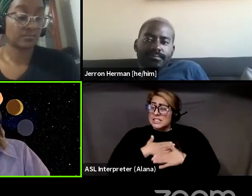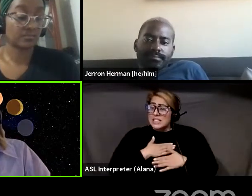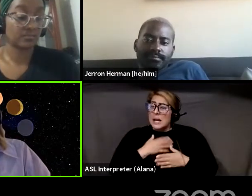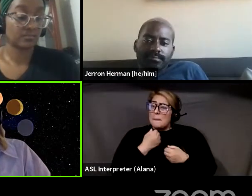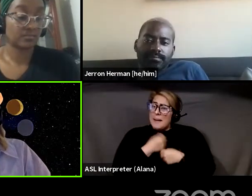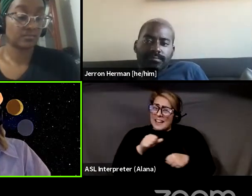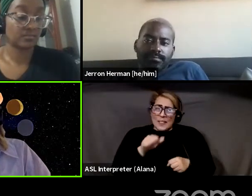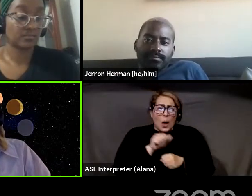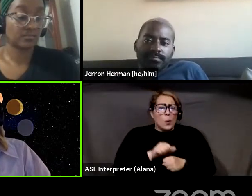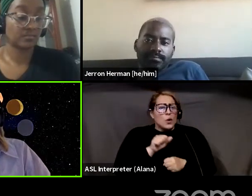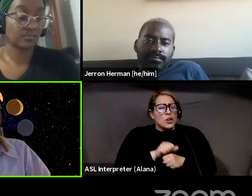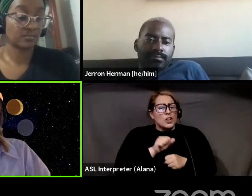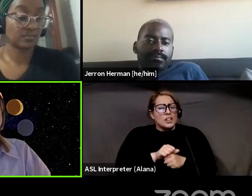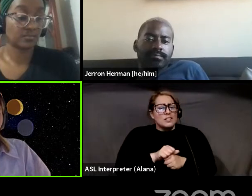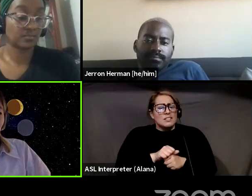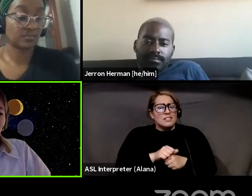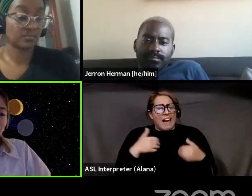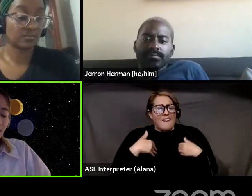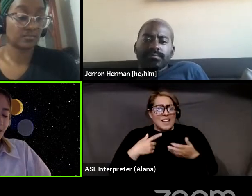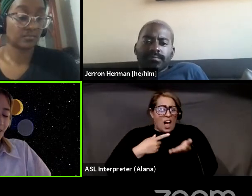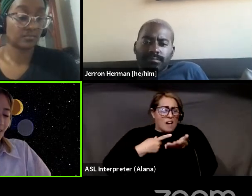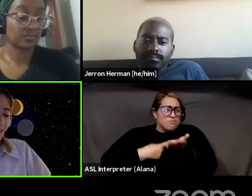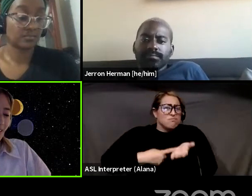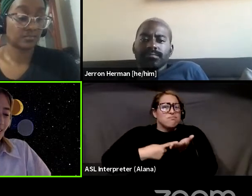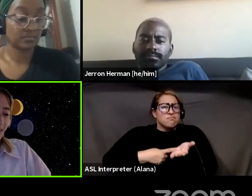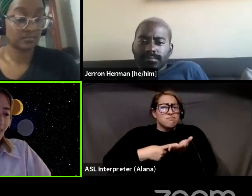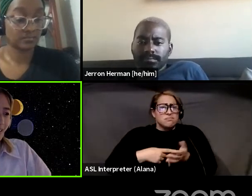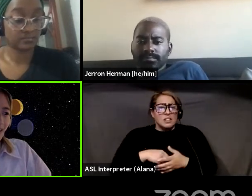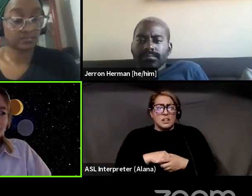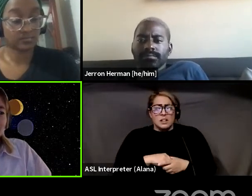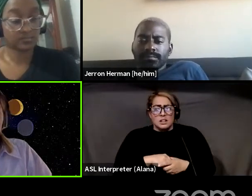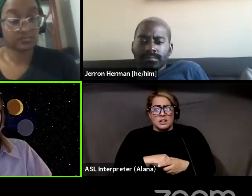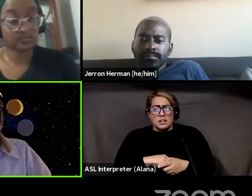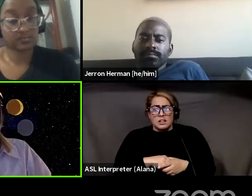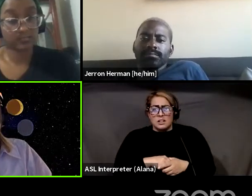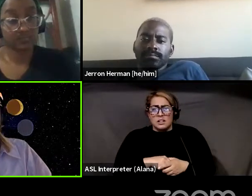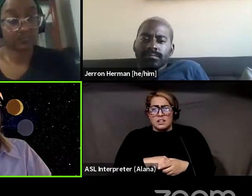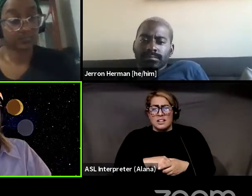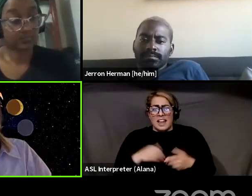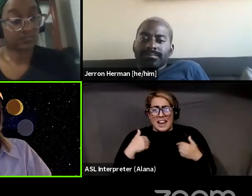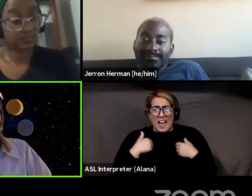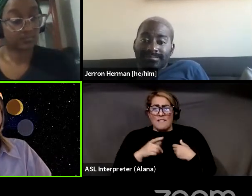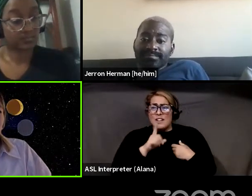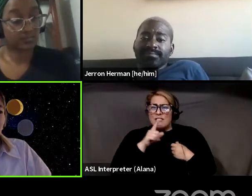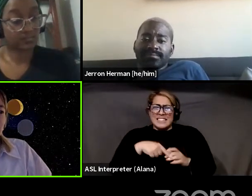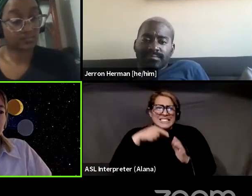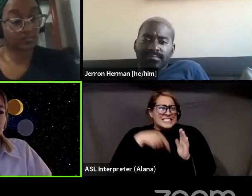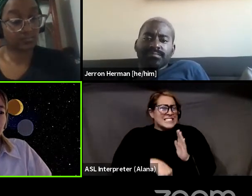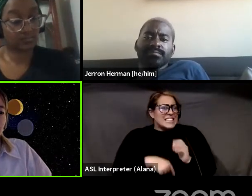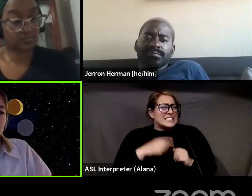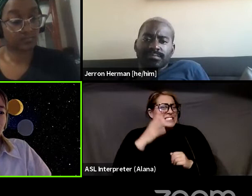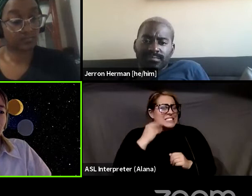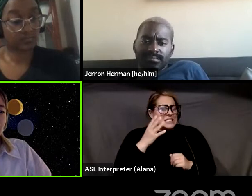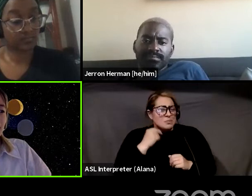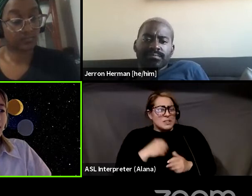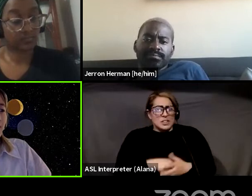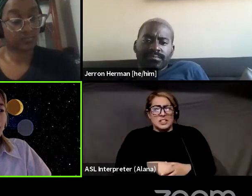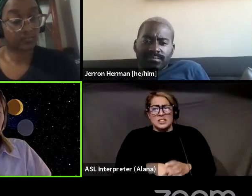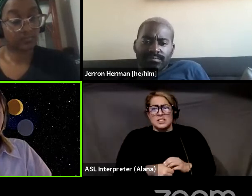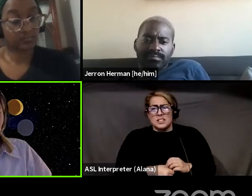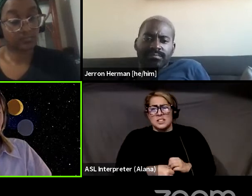and then like having discussions about these like really intense experiences of like diaspora and